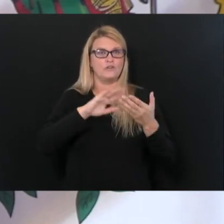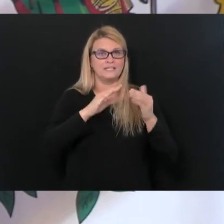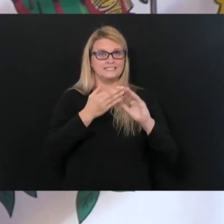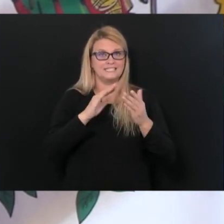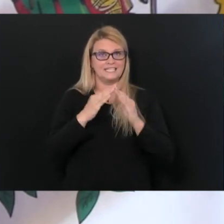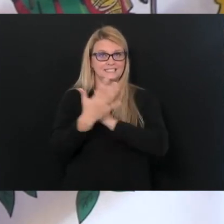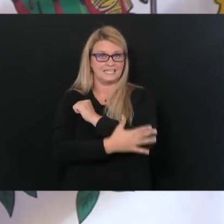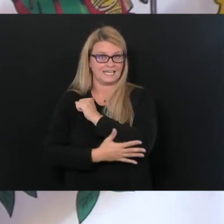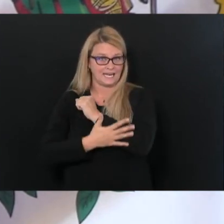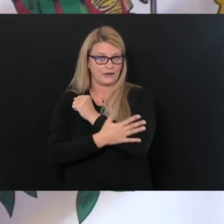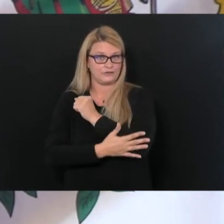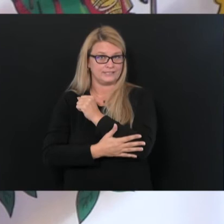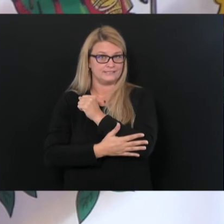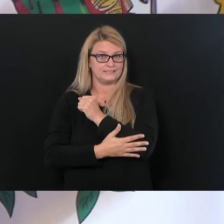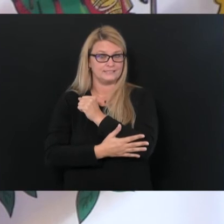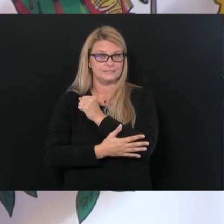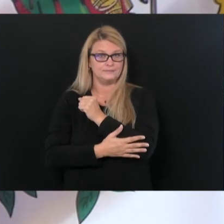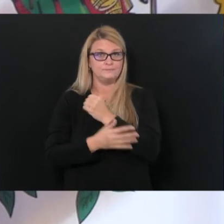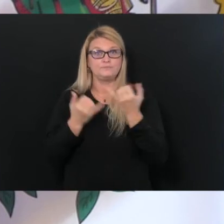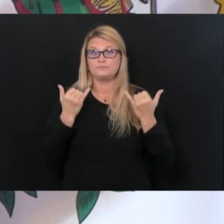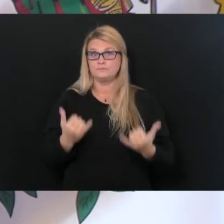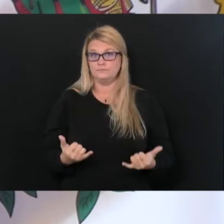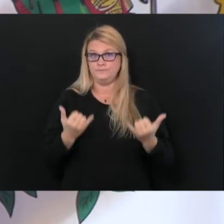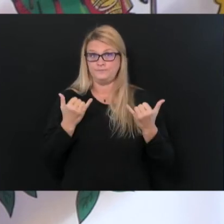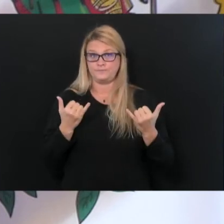and the counties. We've now